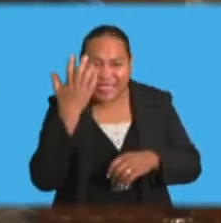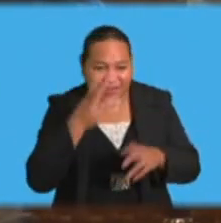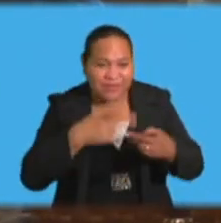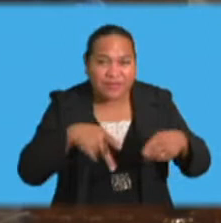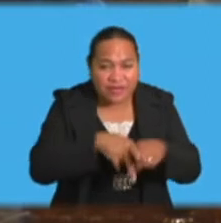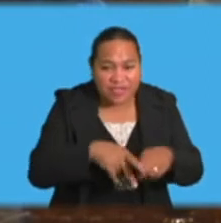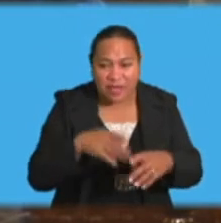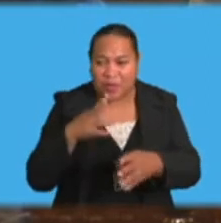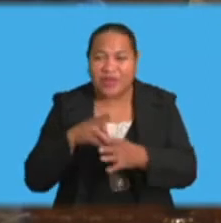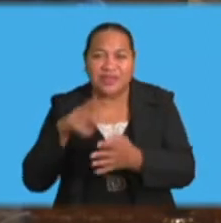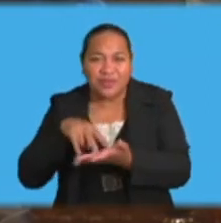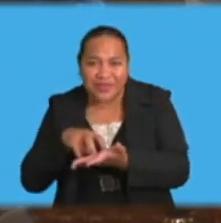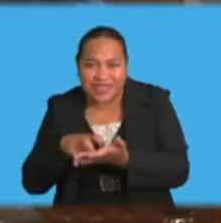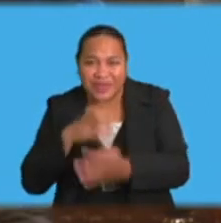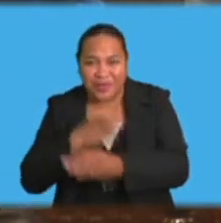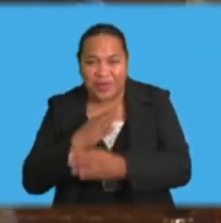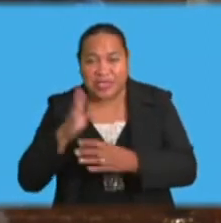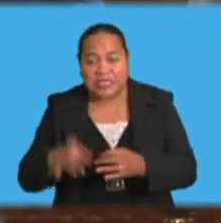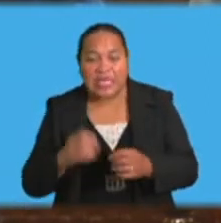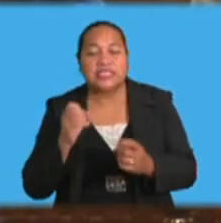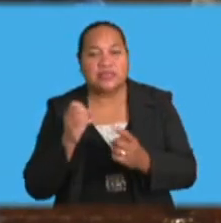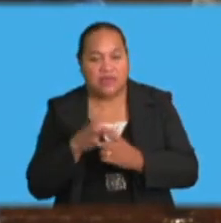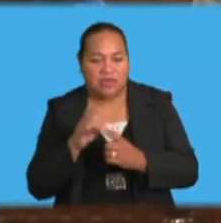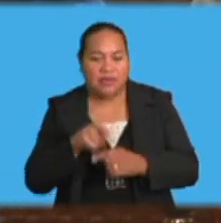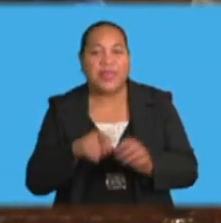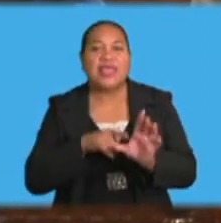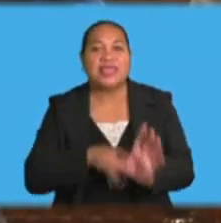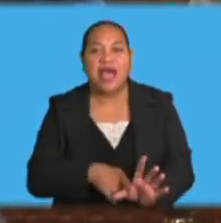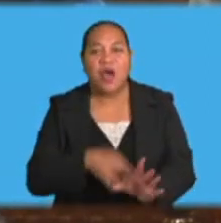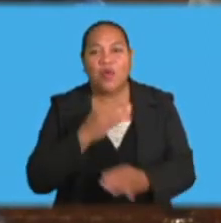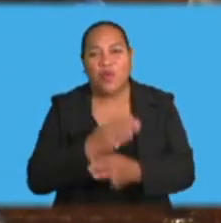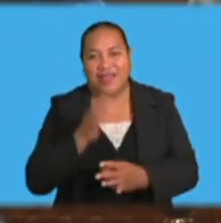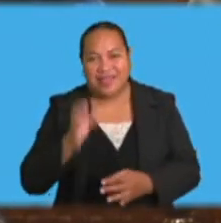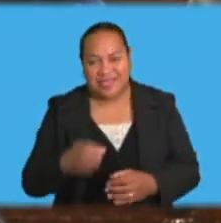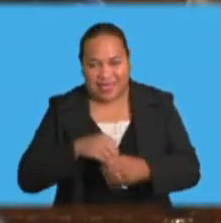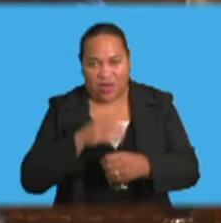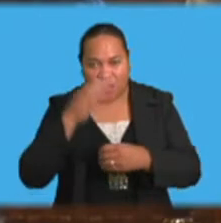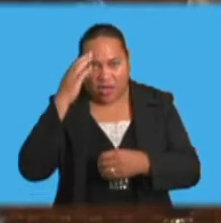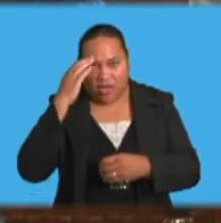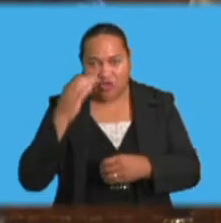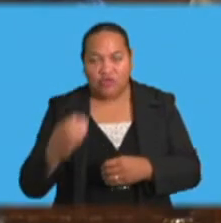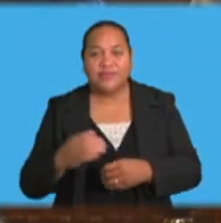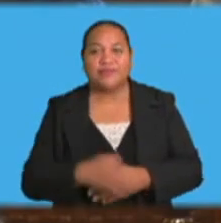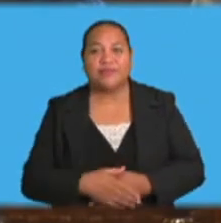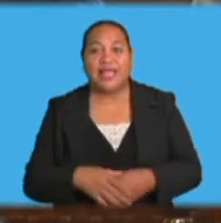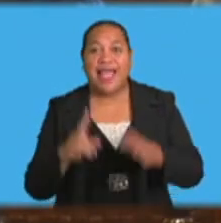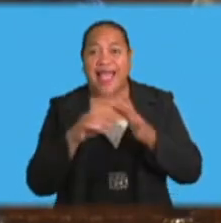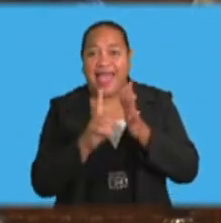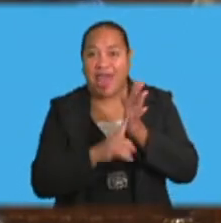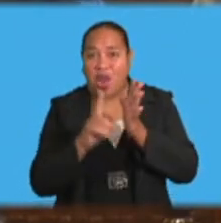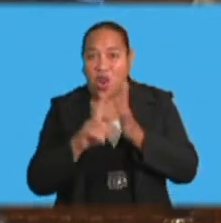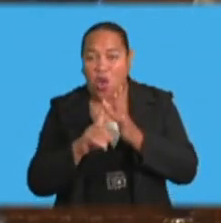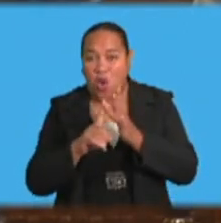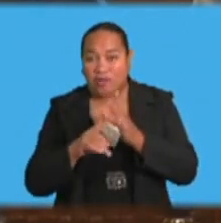vulnerable workers, which includes the young workers that we have in our country. Madam Speaker, according to the ILO reports and